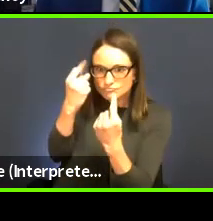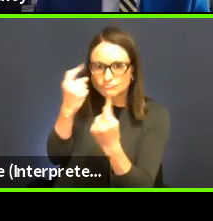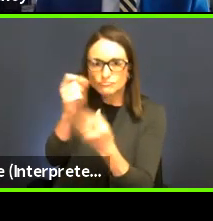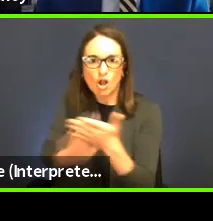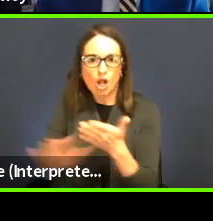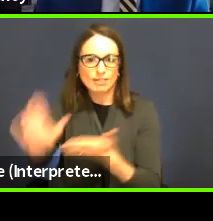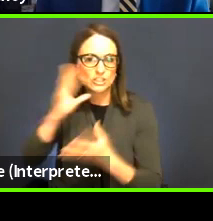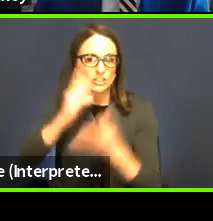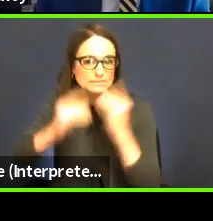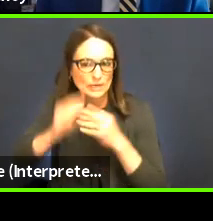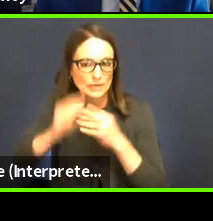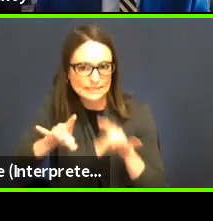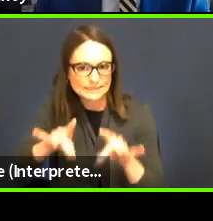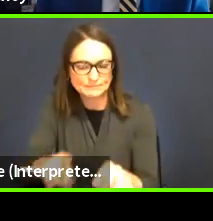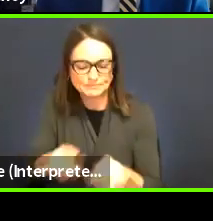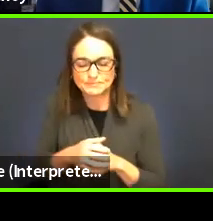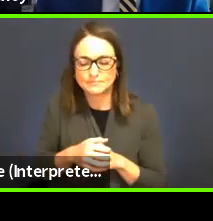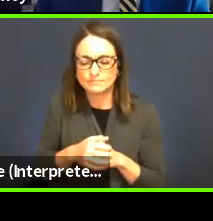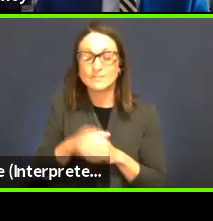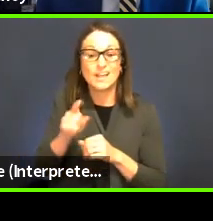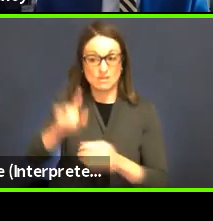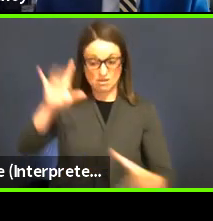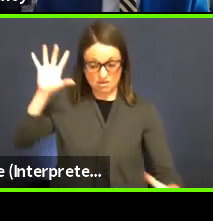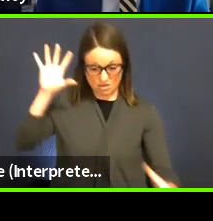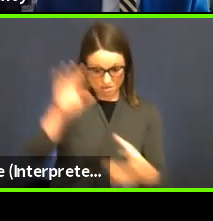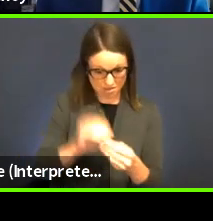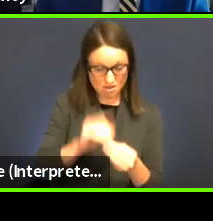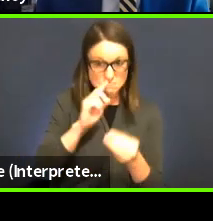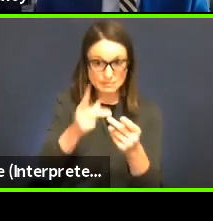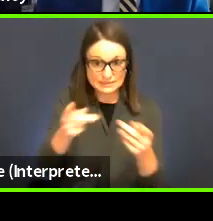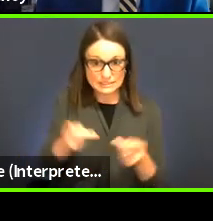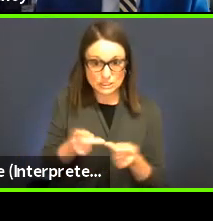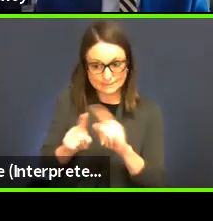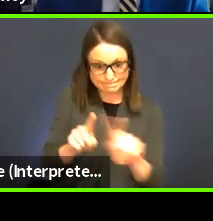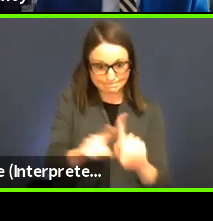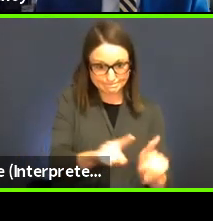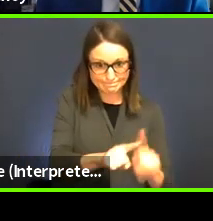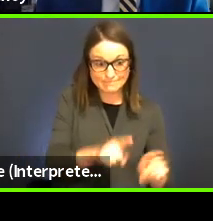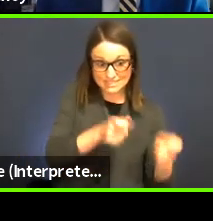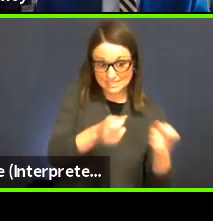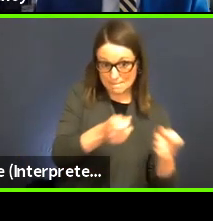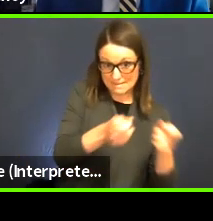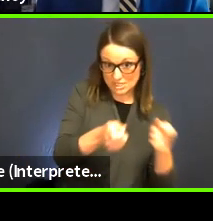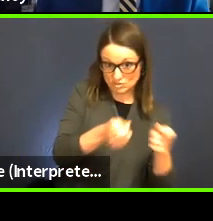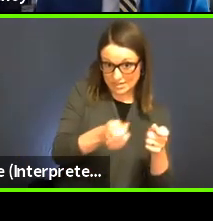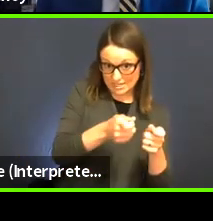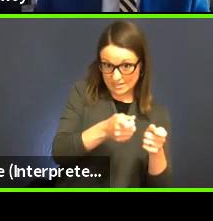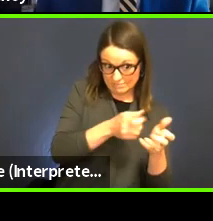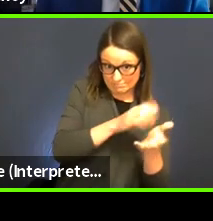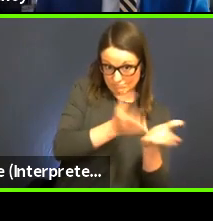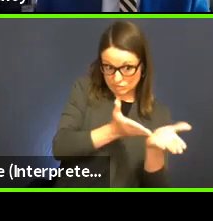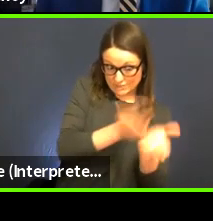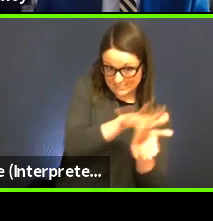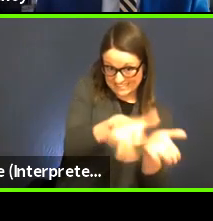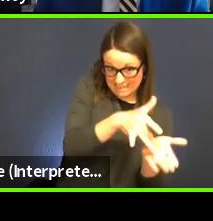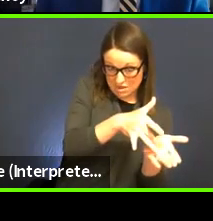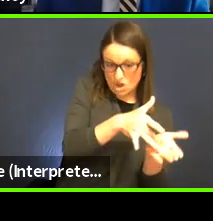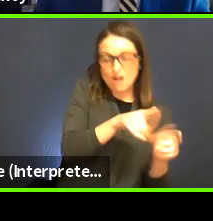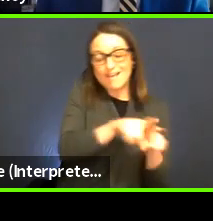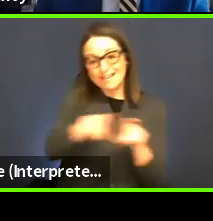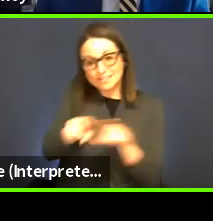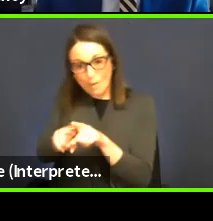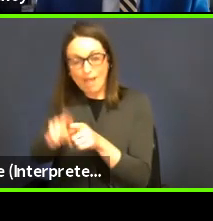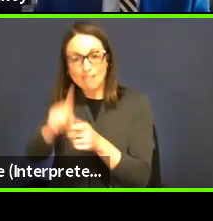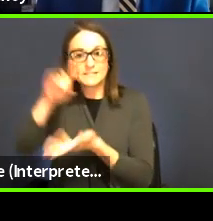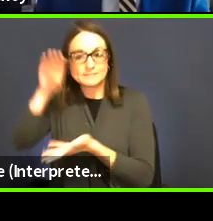This consolidation of positions across the university into administrative service centers, as well as reductions in housing and dining to